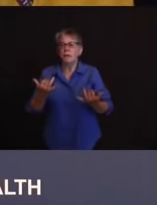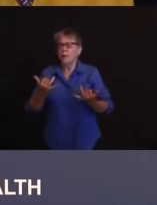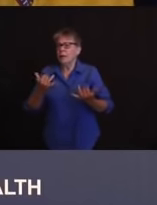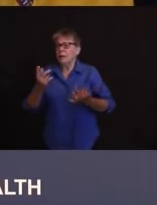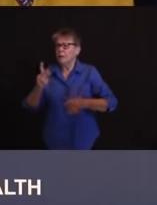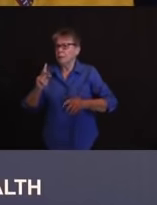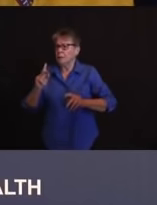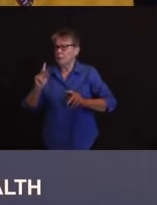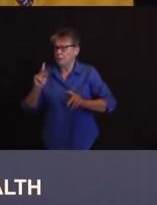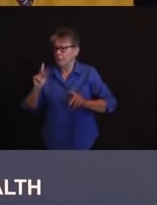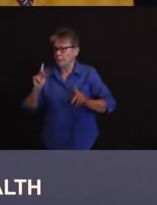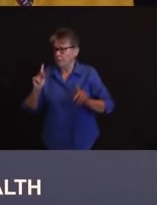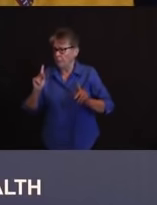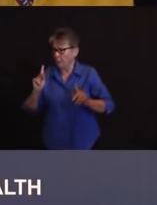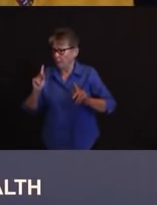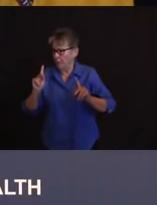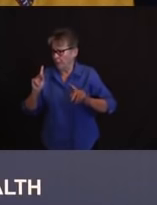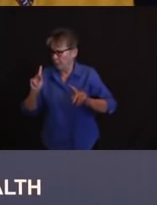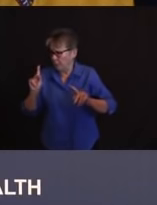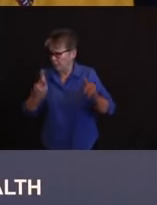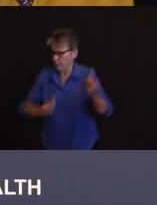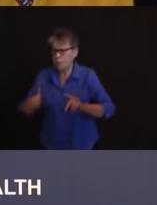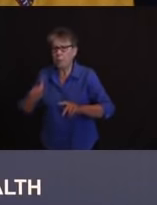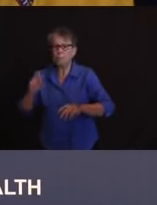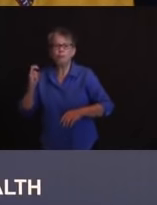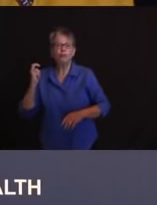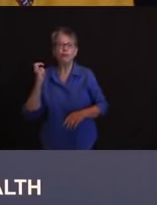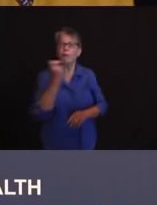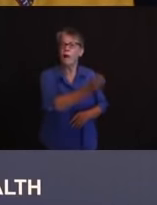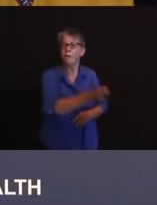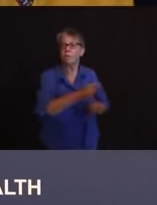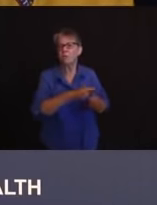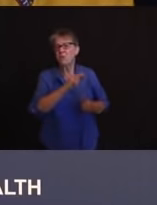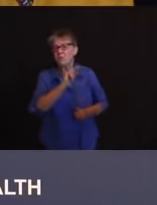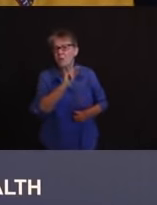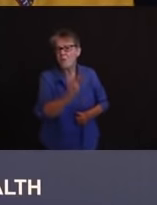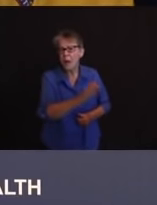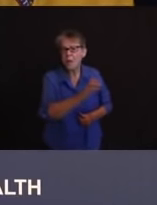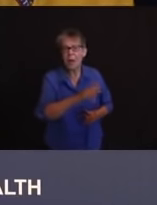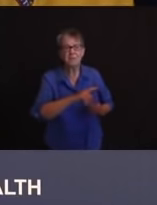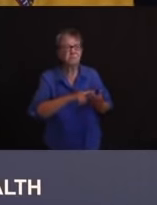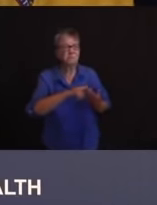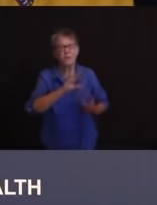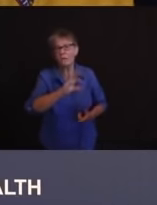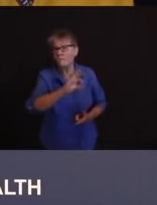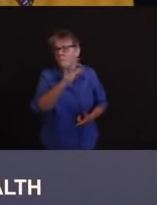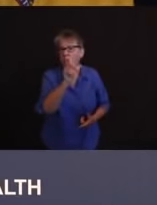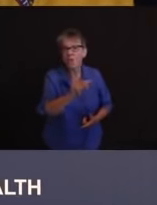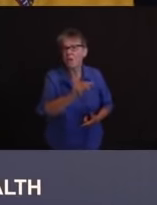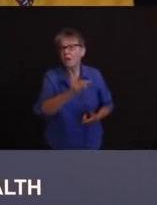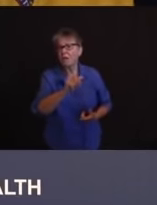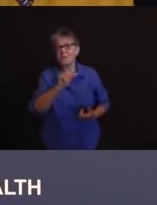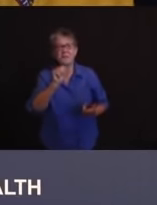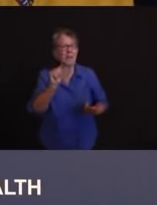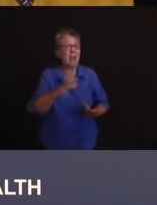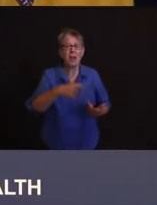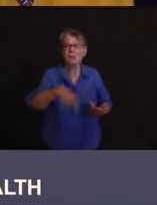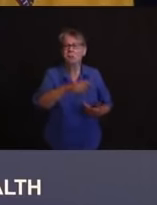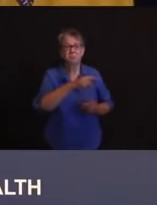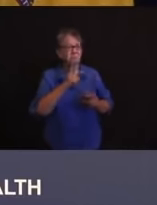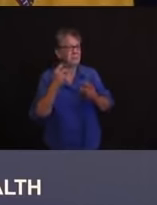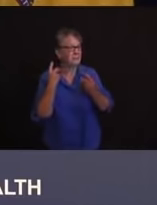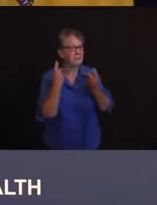right? Will be up or later today or Tuesday, period. Should they get tested again? I think the answer is also